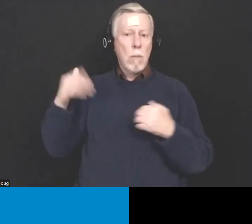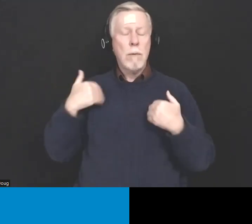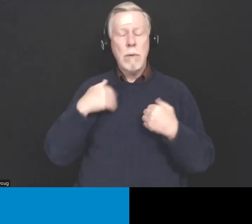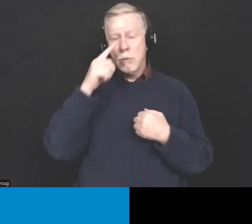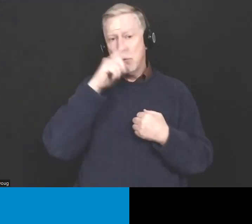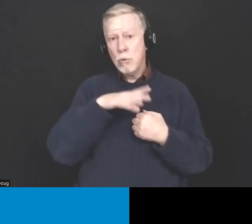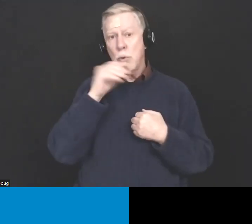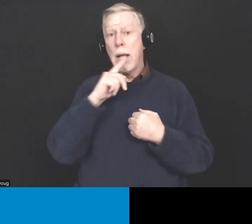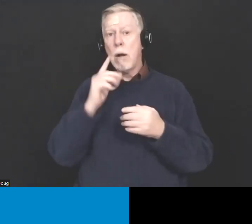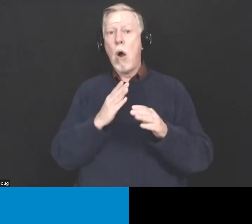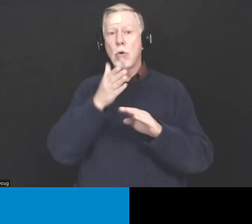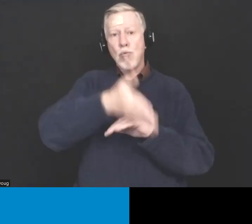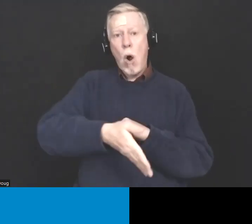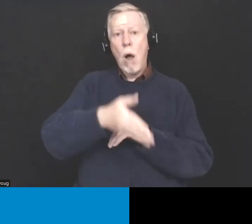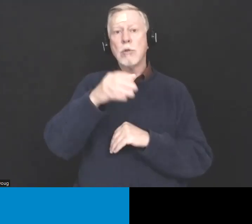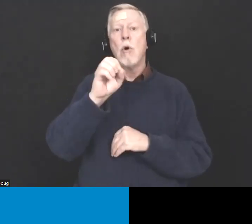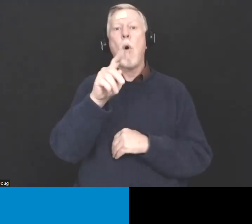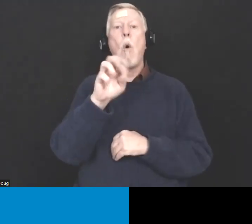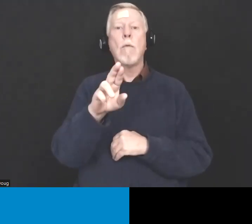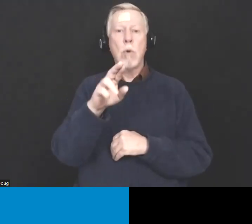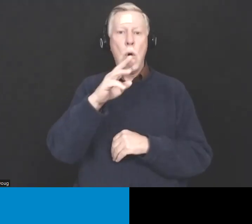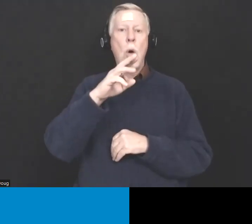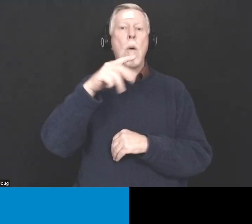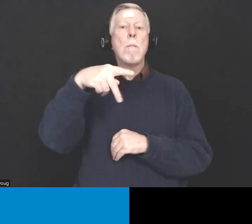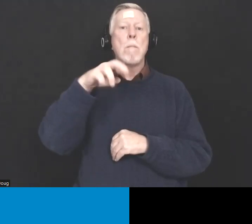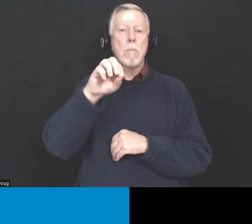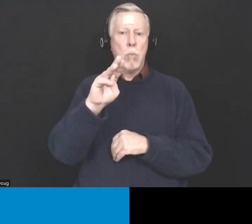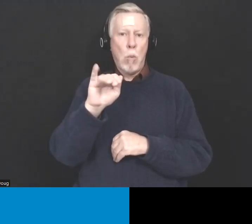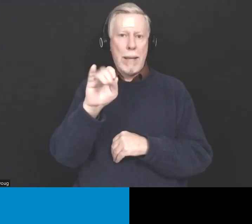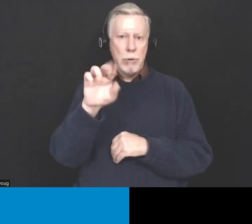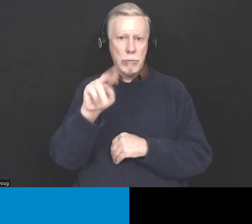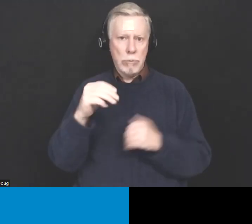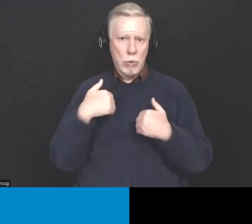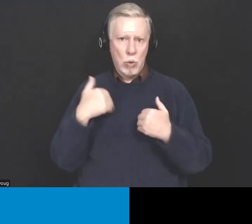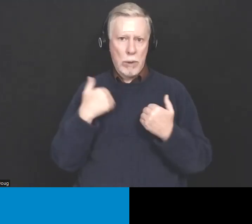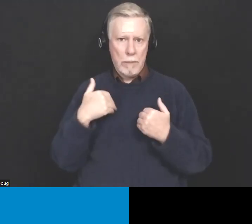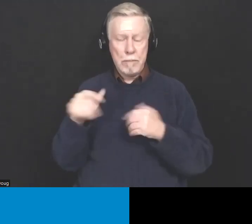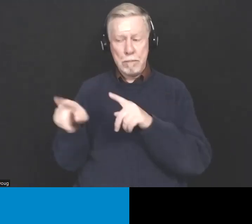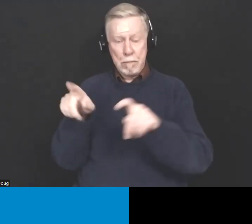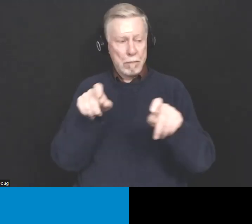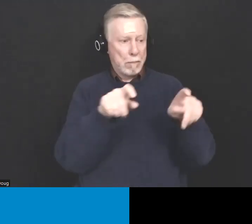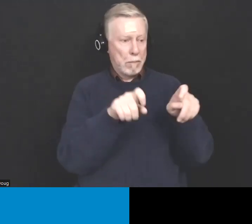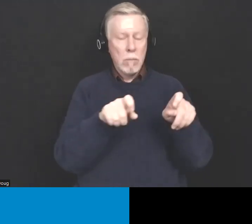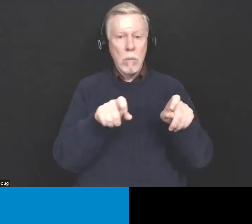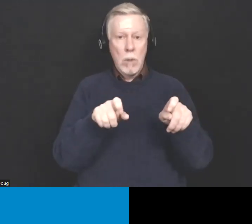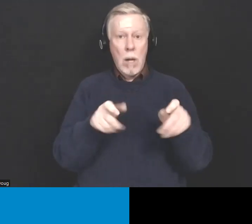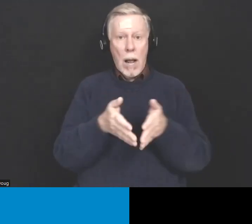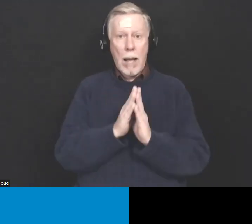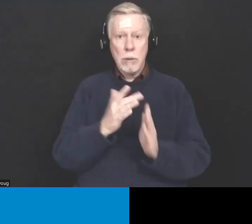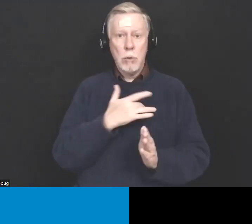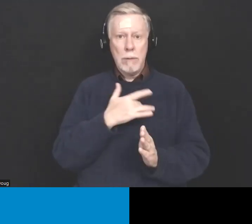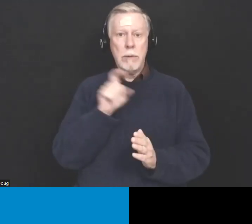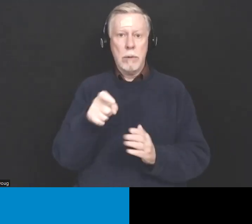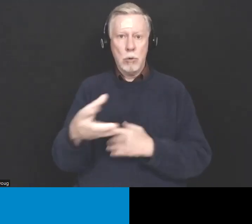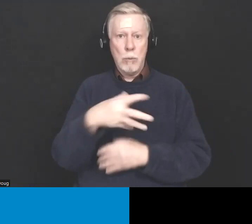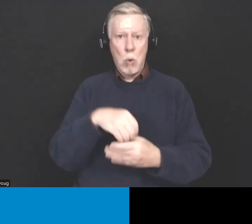probation youth, to be able to find out exactly what they feel needs to be incorporated into the comprehensive